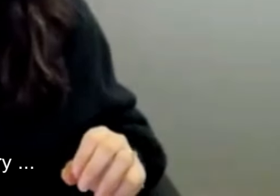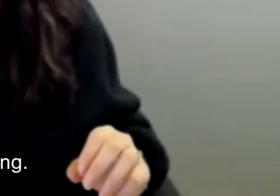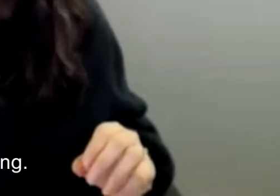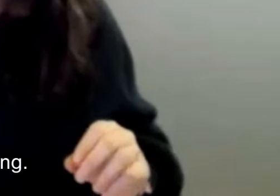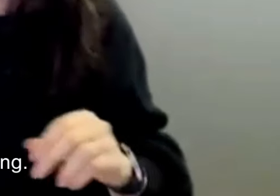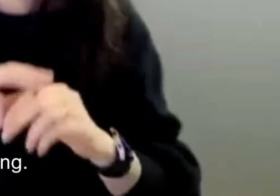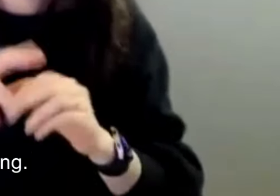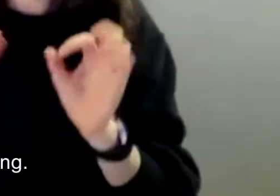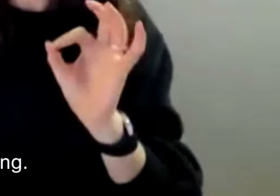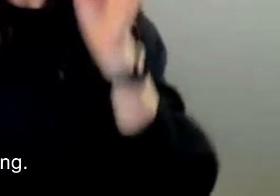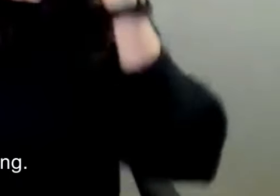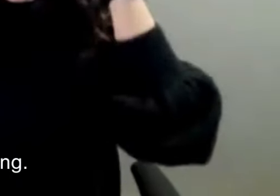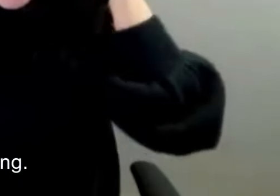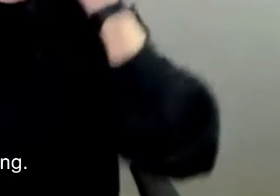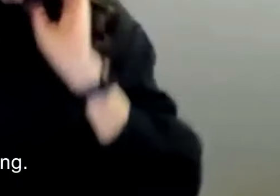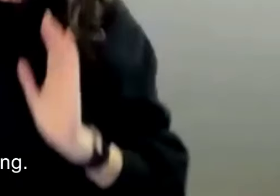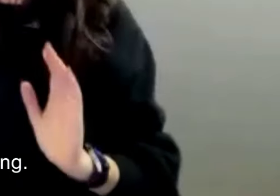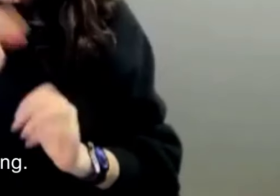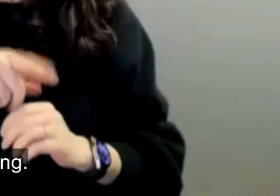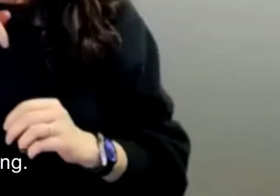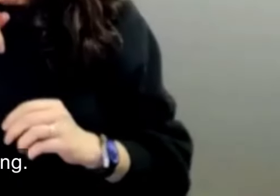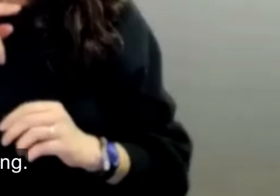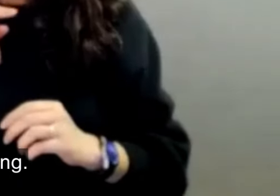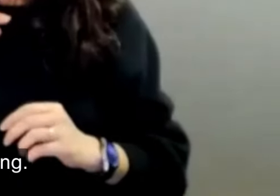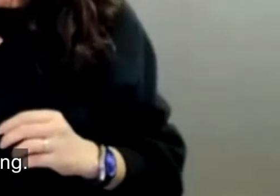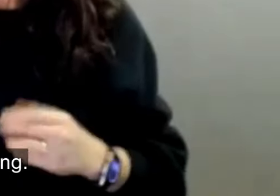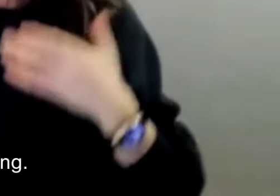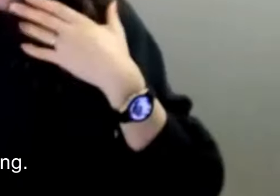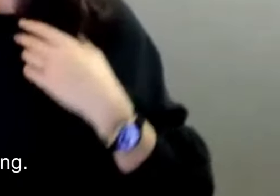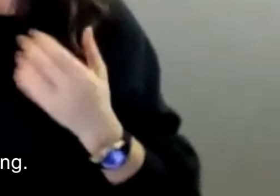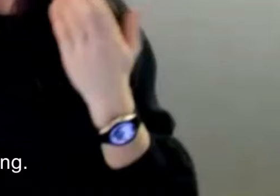Sorry, one second now. Focusing.